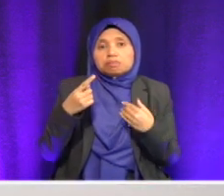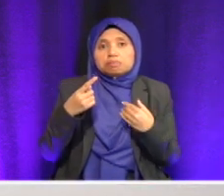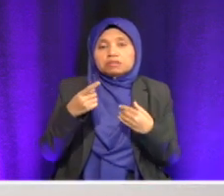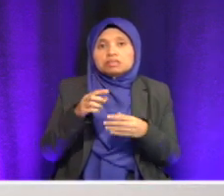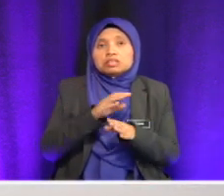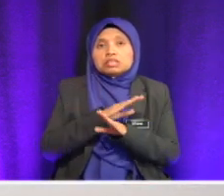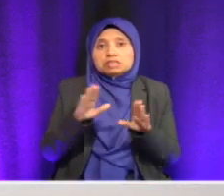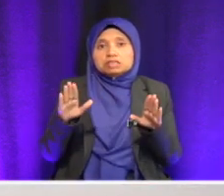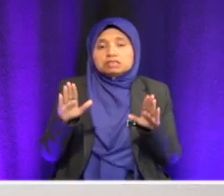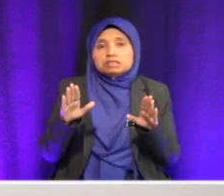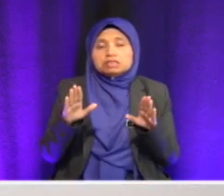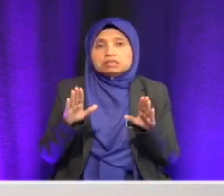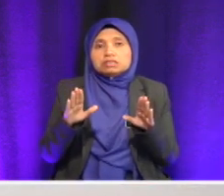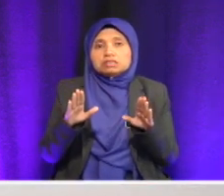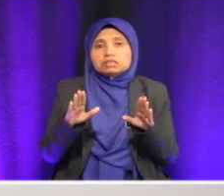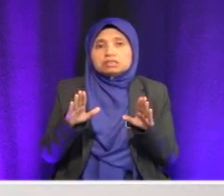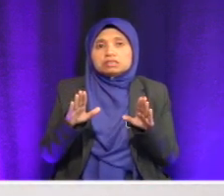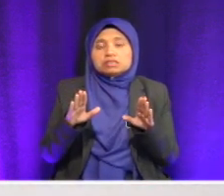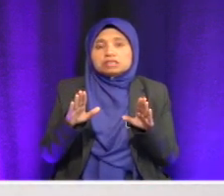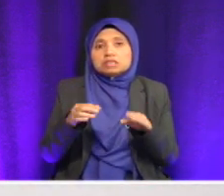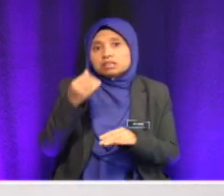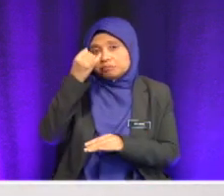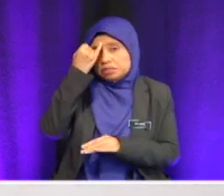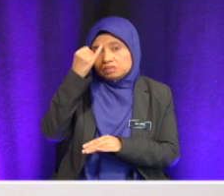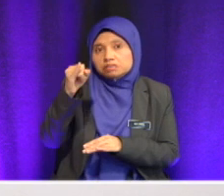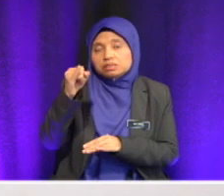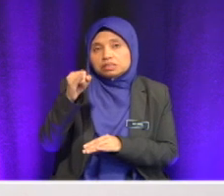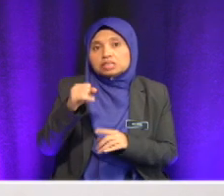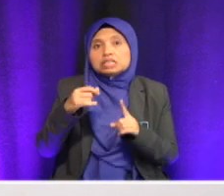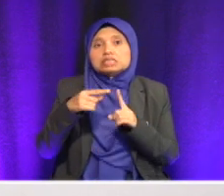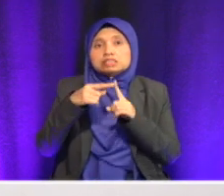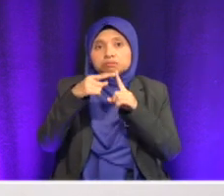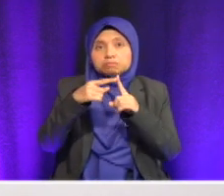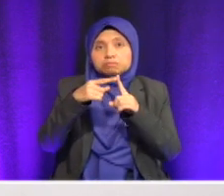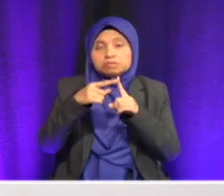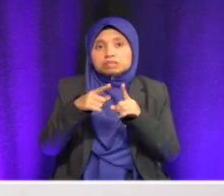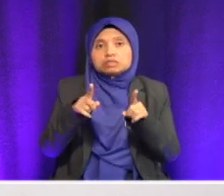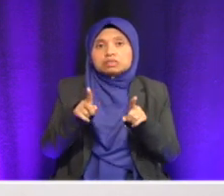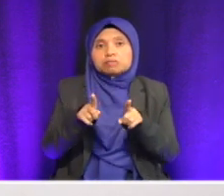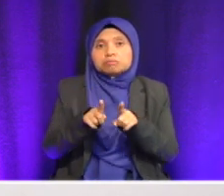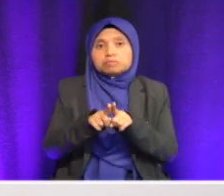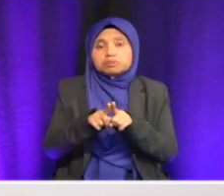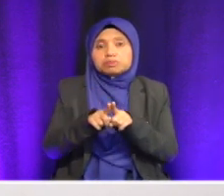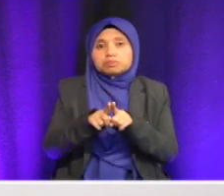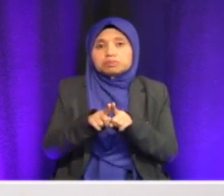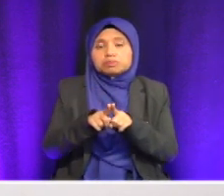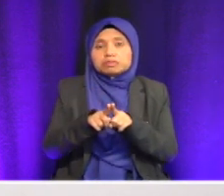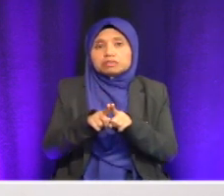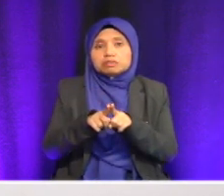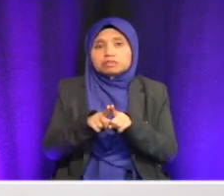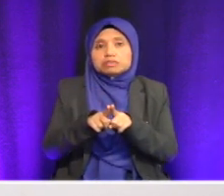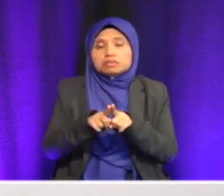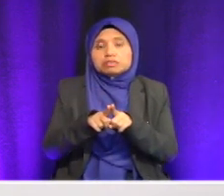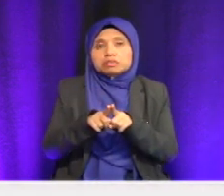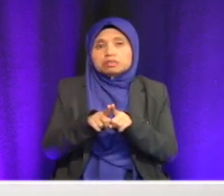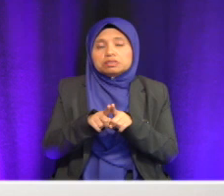doesn't necessarily mean they are not intelligent, especially crows. Some crows make tools for finding food. They